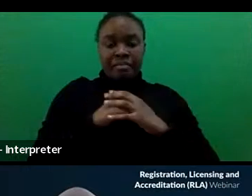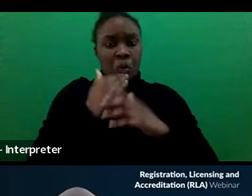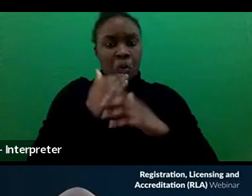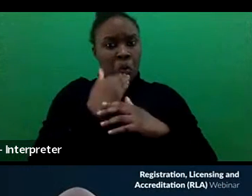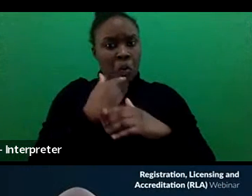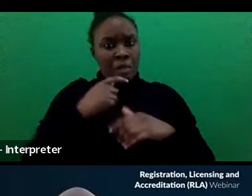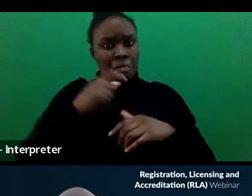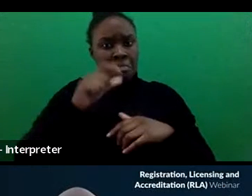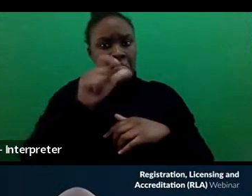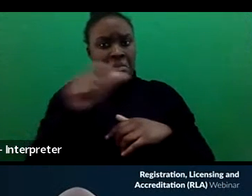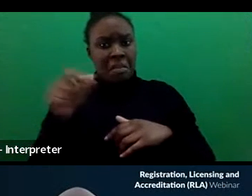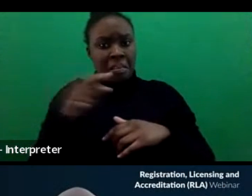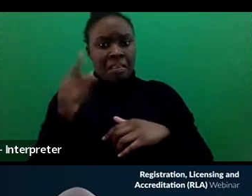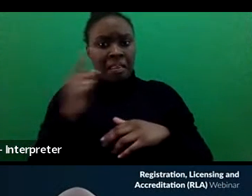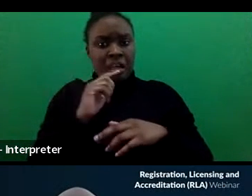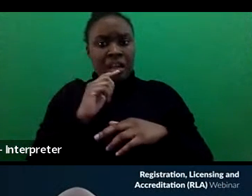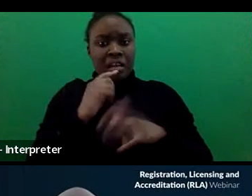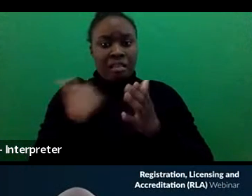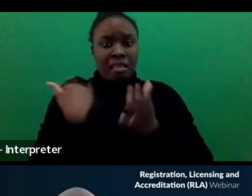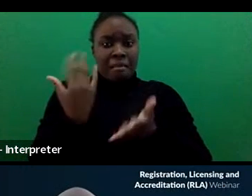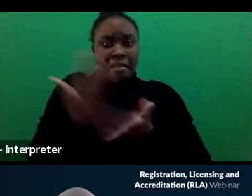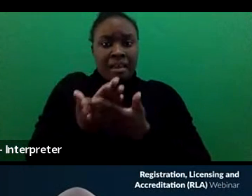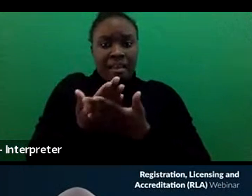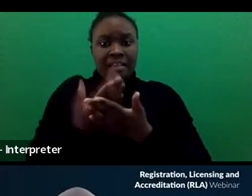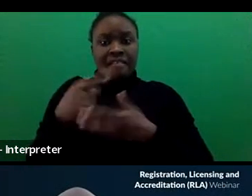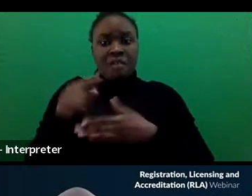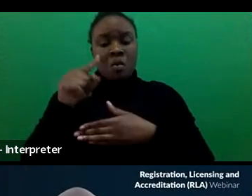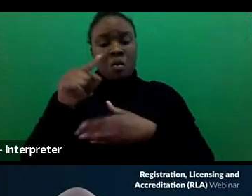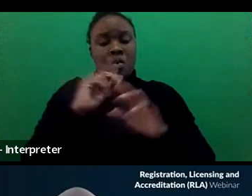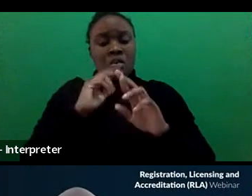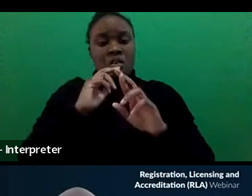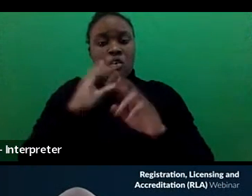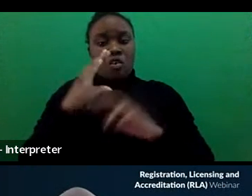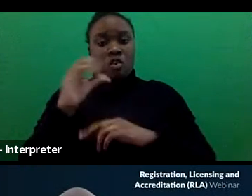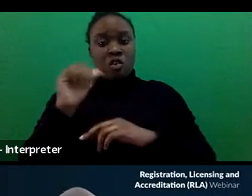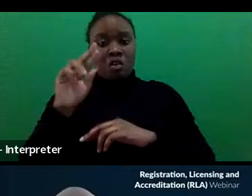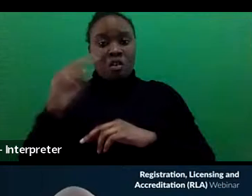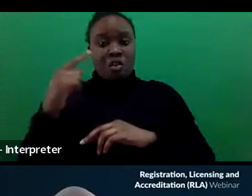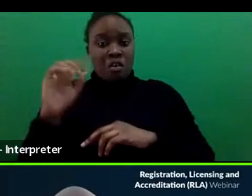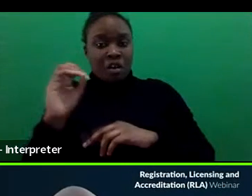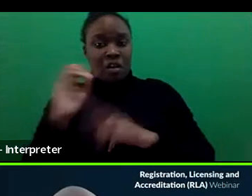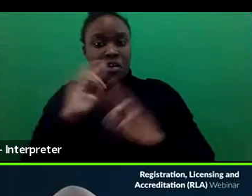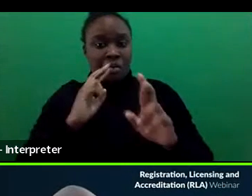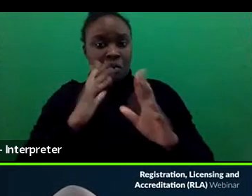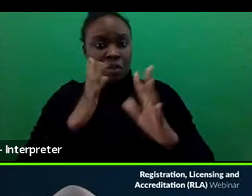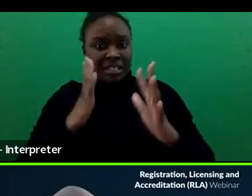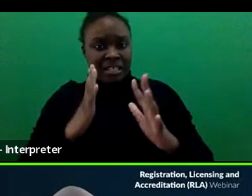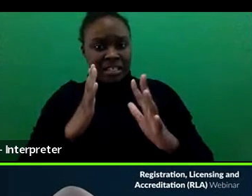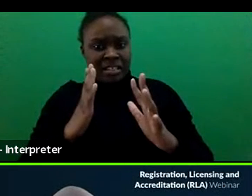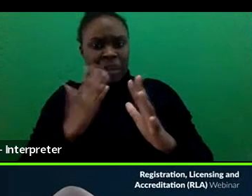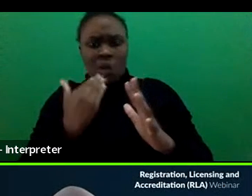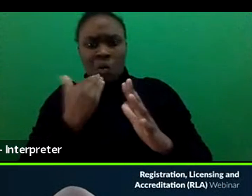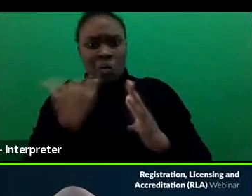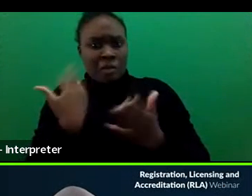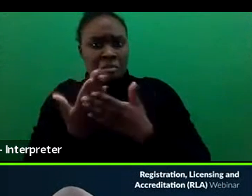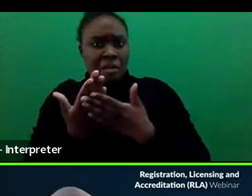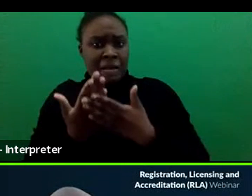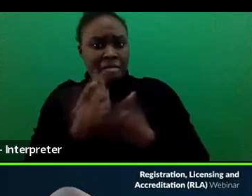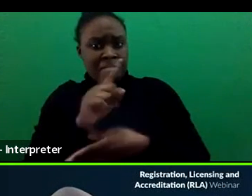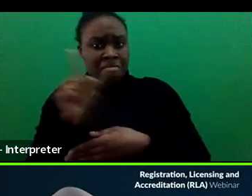reporting? Michael, will you please take the question for us? Thank you, Nora.